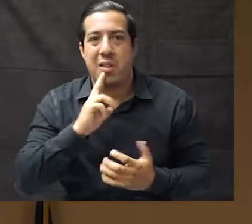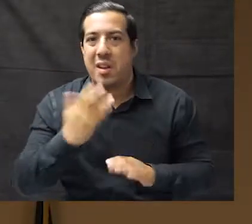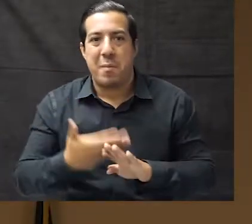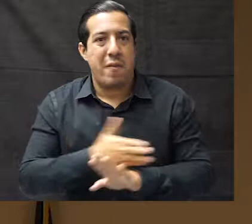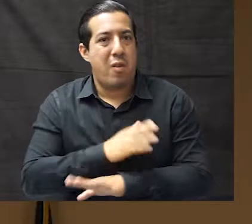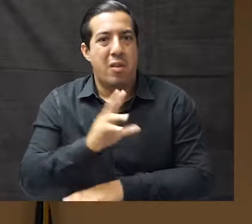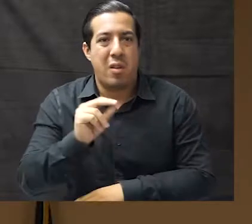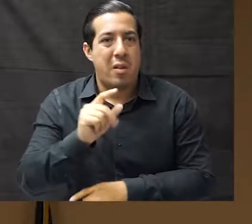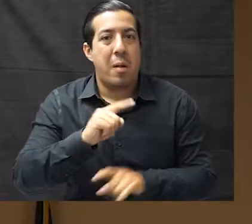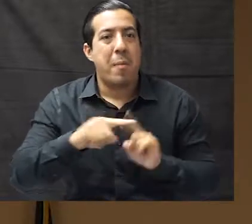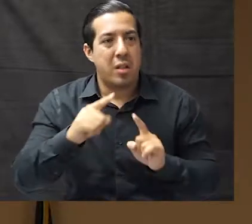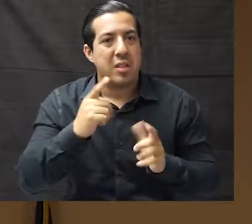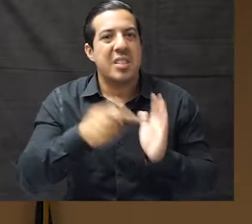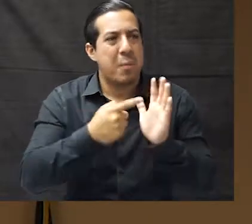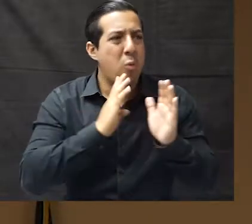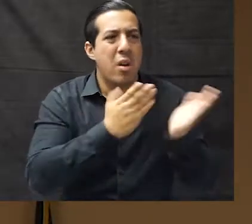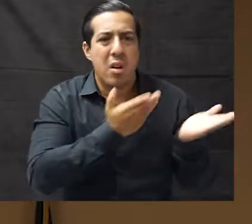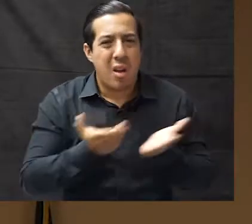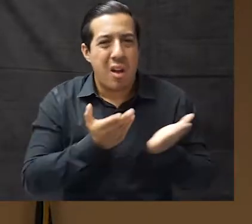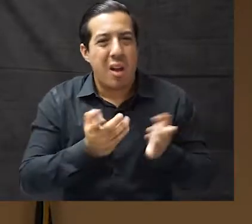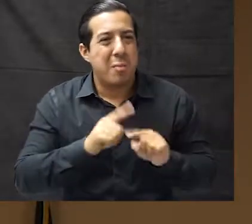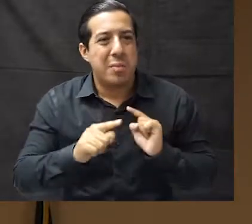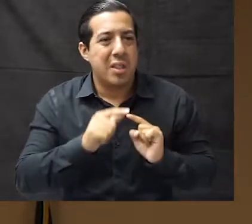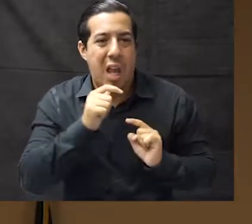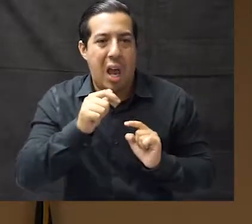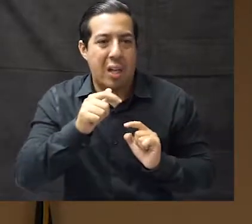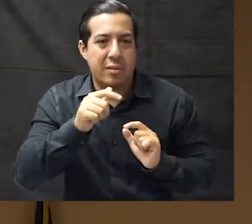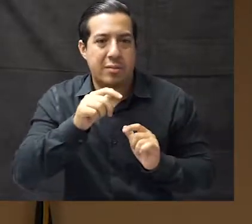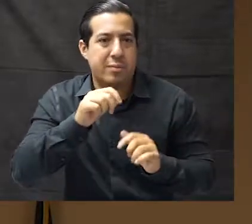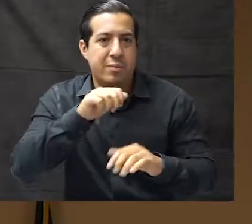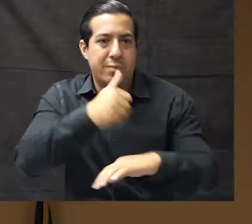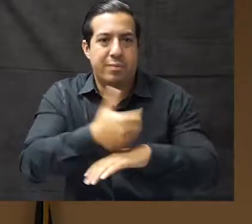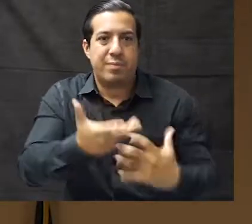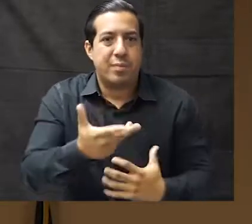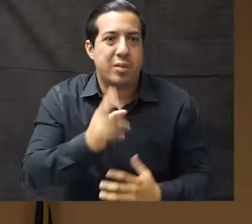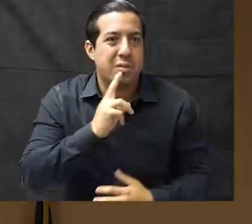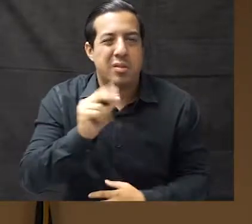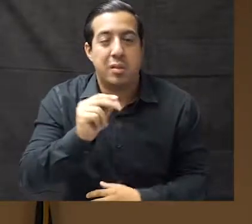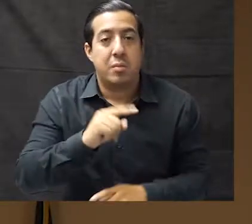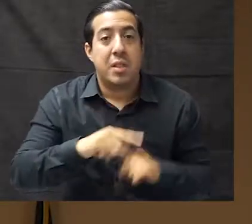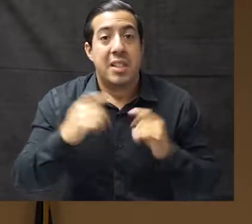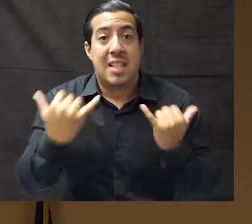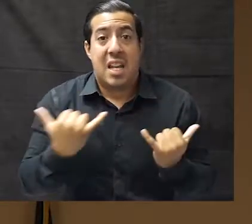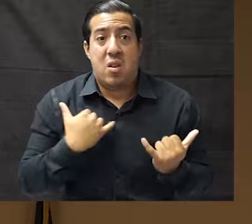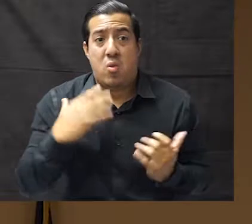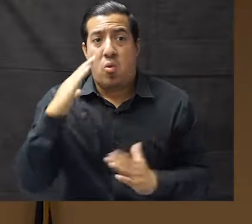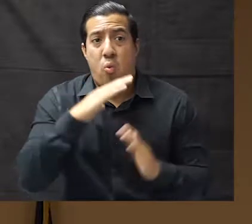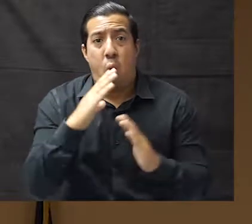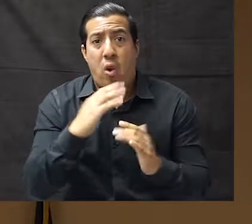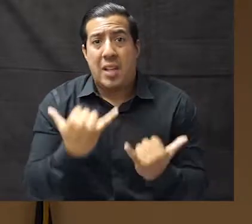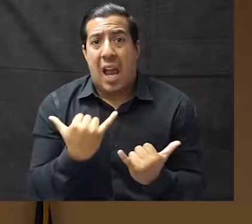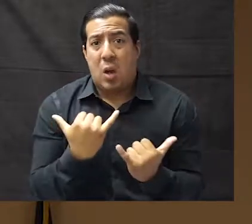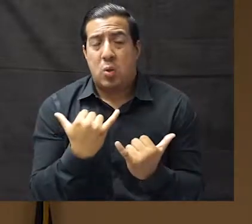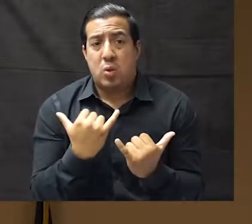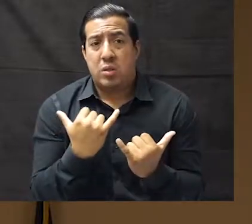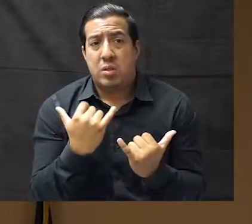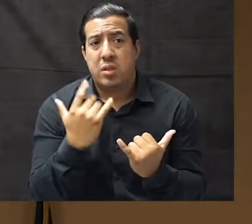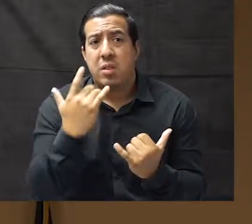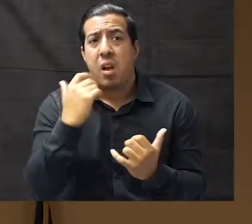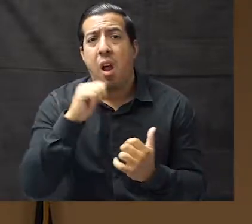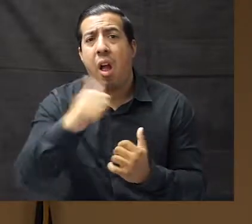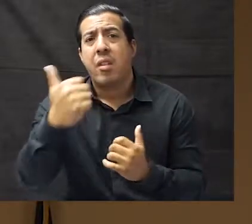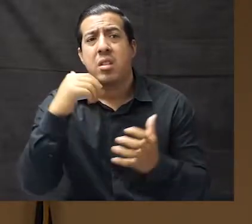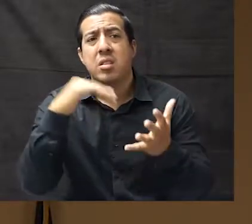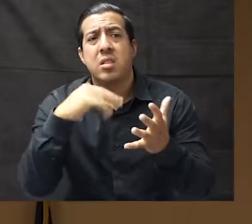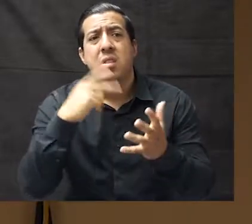historically, that though those numbers are shockingly large already, they may be underestimated by a lot because of